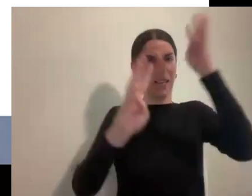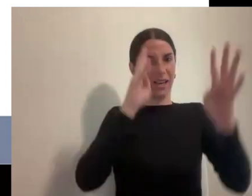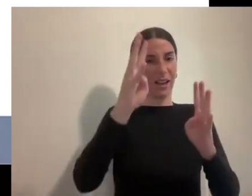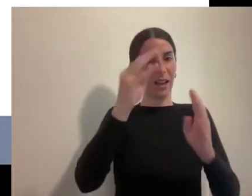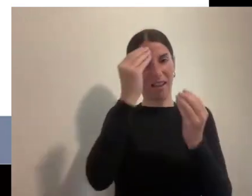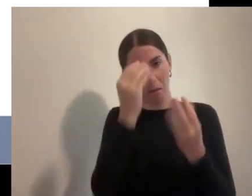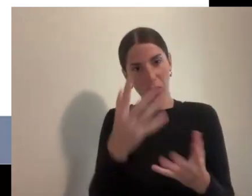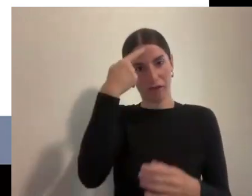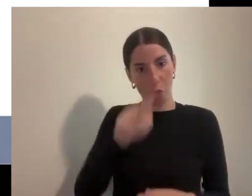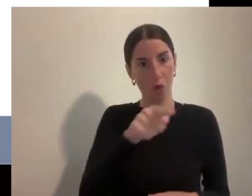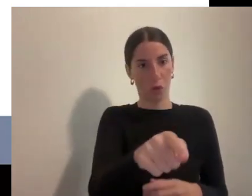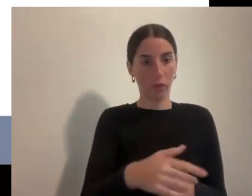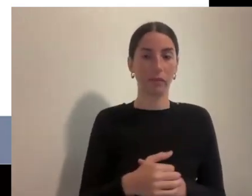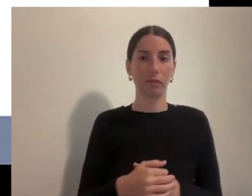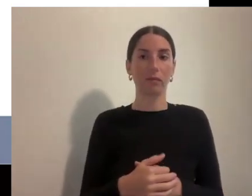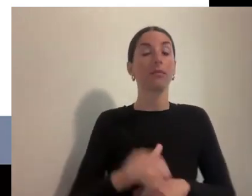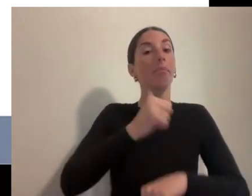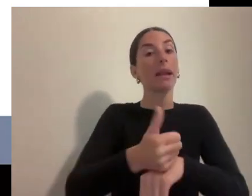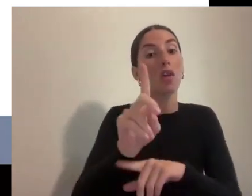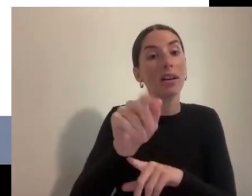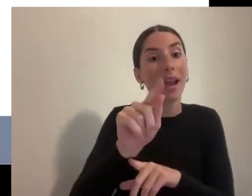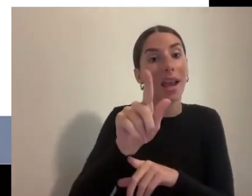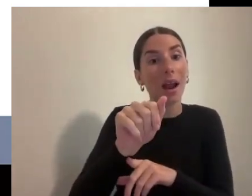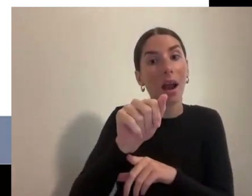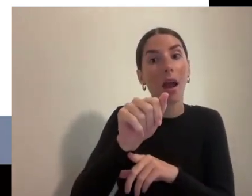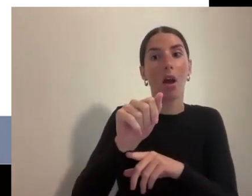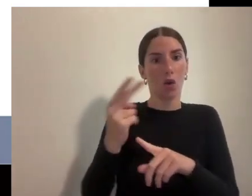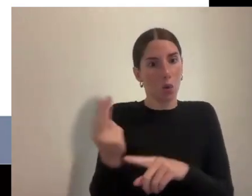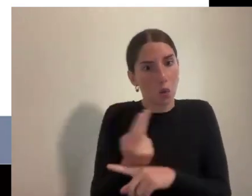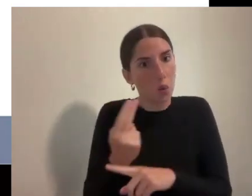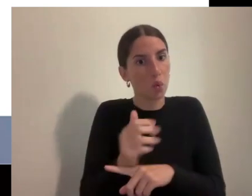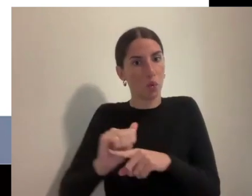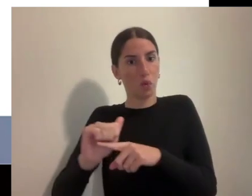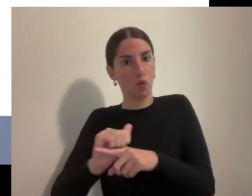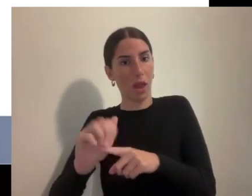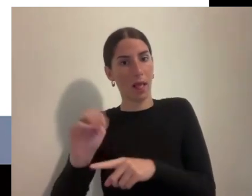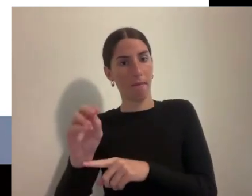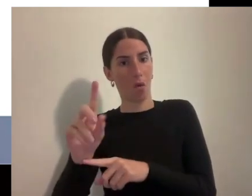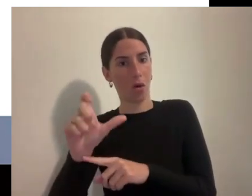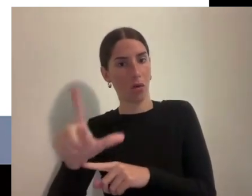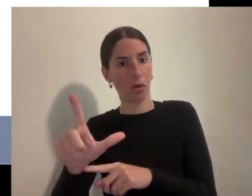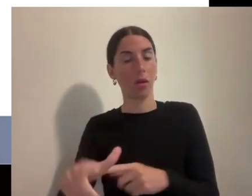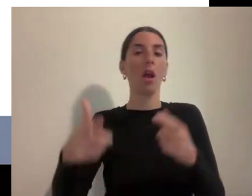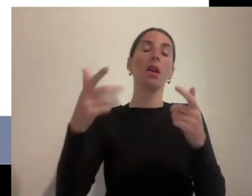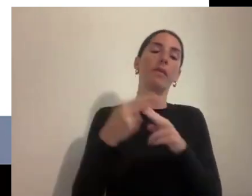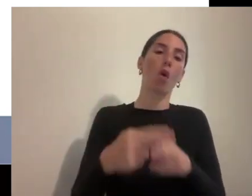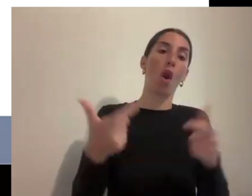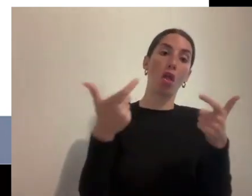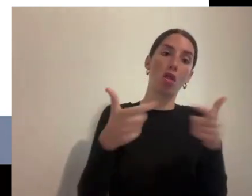Based on what? Based on data that was used to train what we call the model, the large language